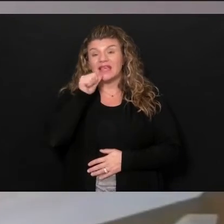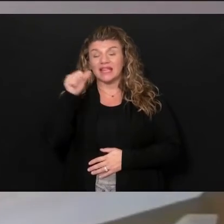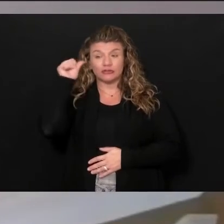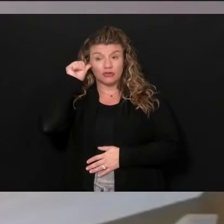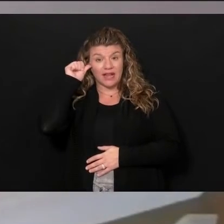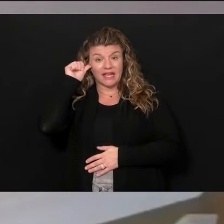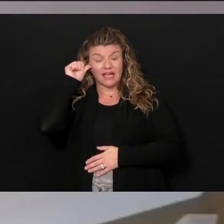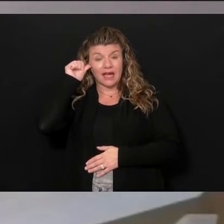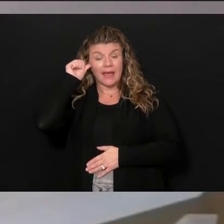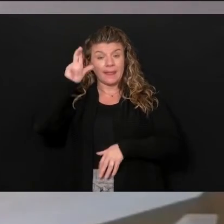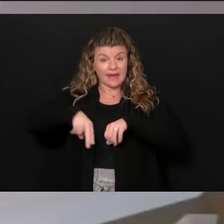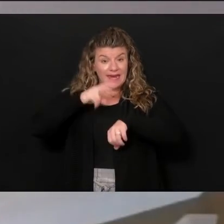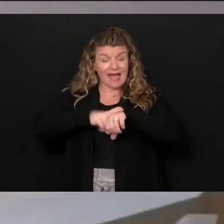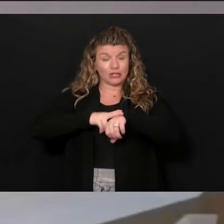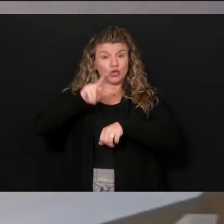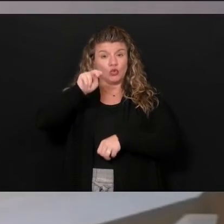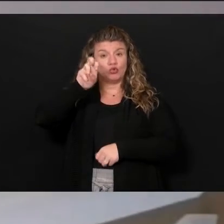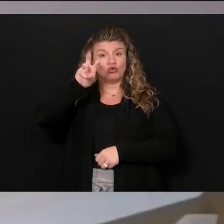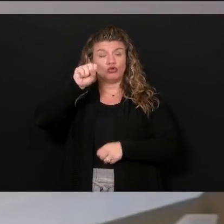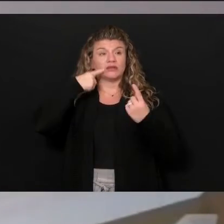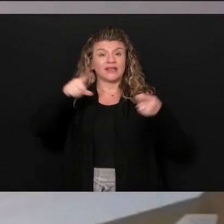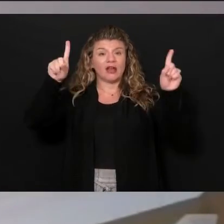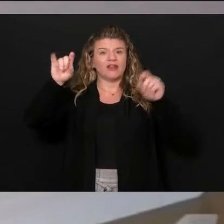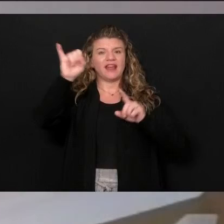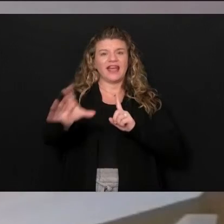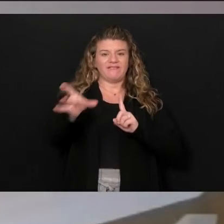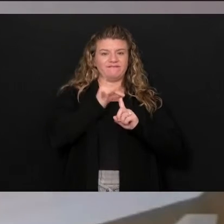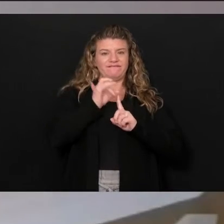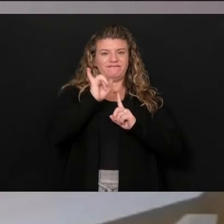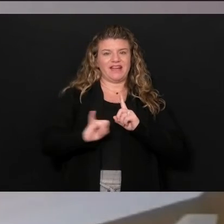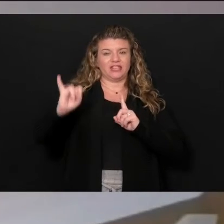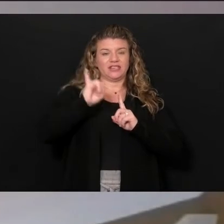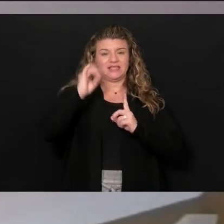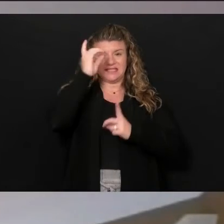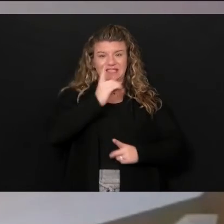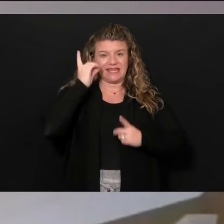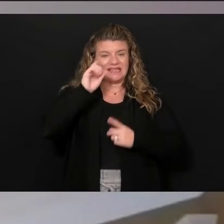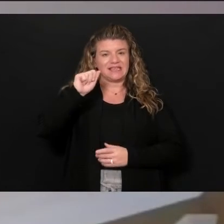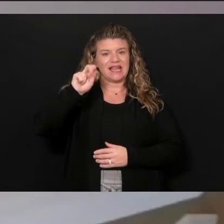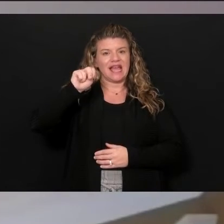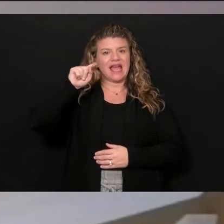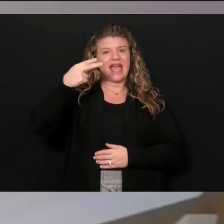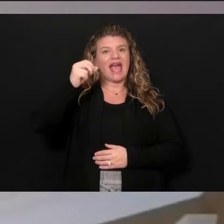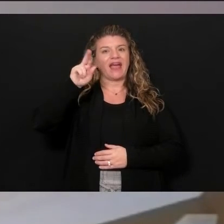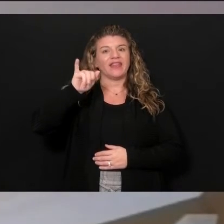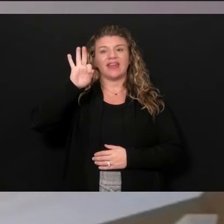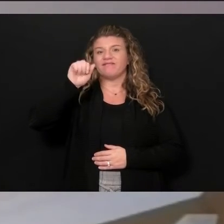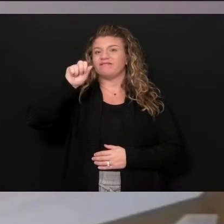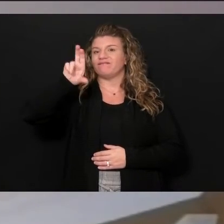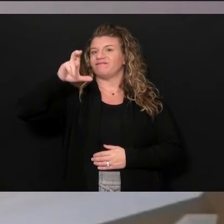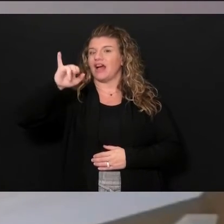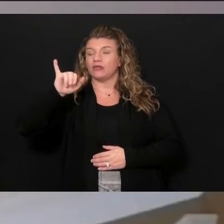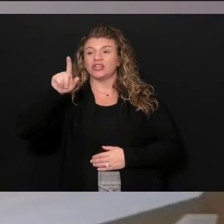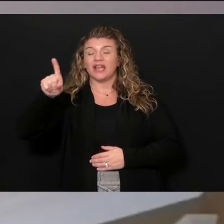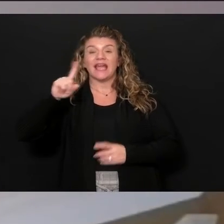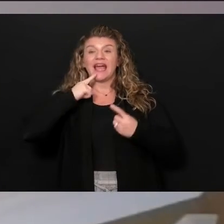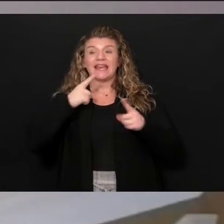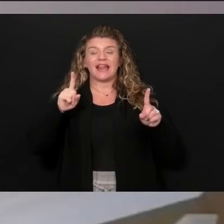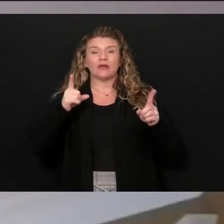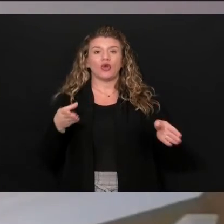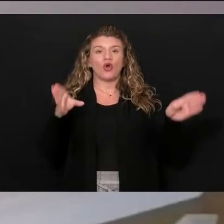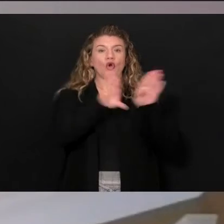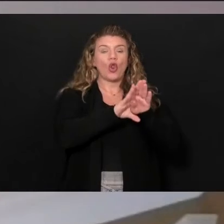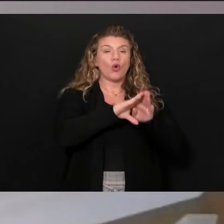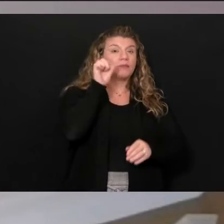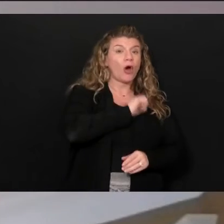Yesterday, on a national news broadcast, the infectious disease expert, Anthony Fauci, advised, quote, "Close the bars and keep the